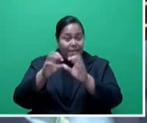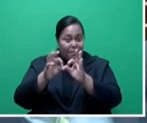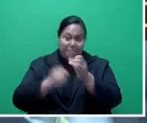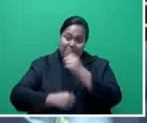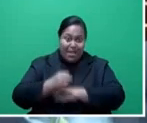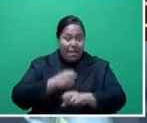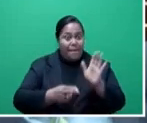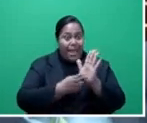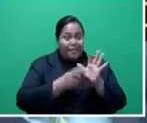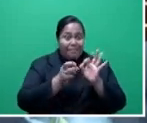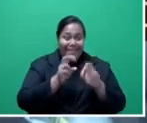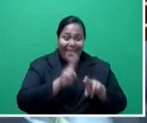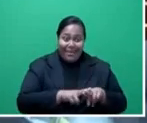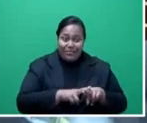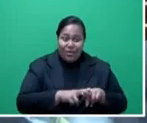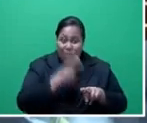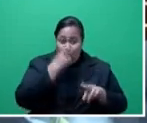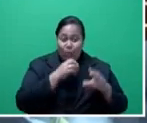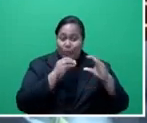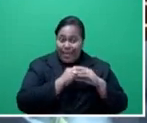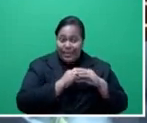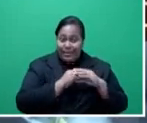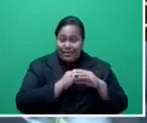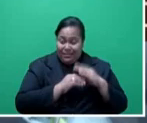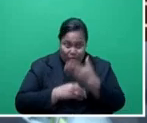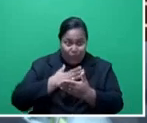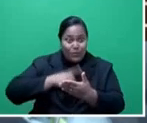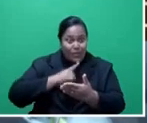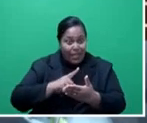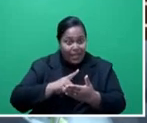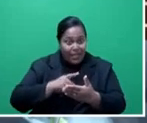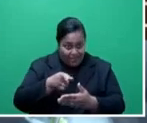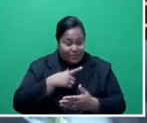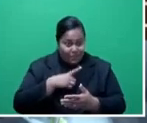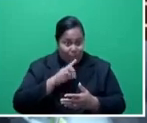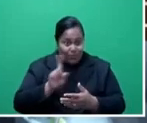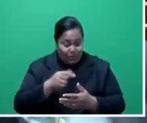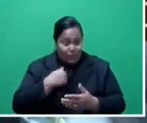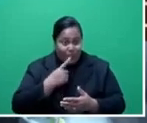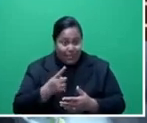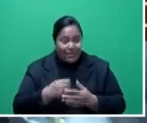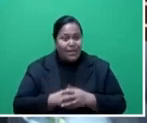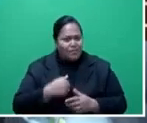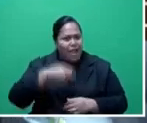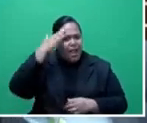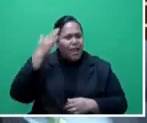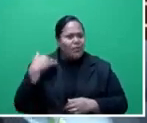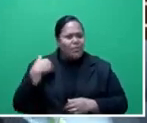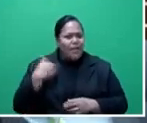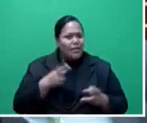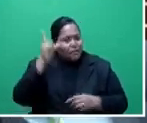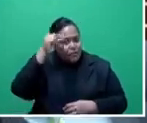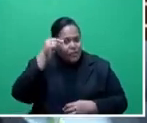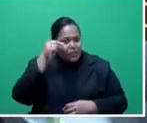a national disaster? That's what he's trying to say, sir. That's what he's trying to say. And let me remind the people of Fiji, don't